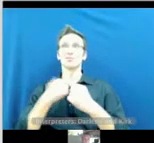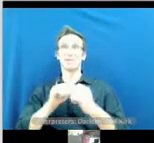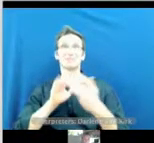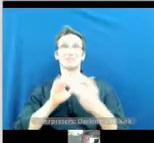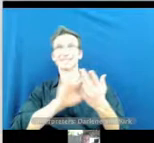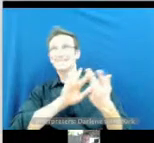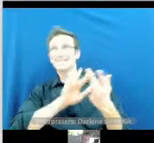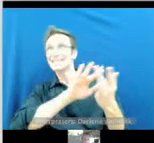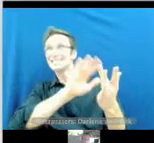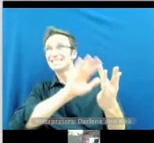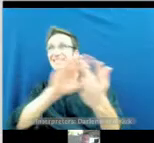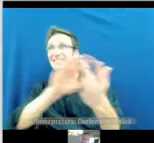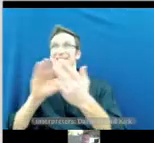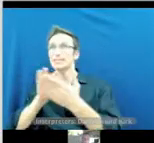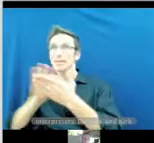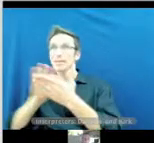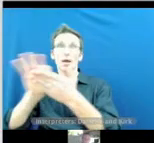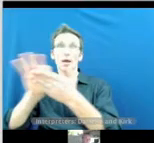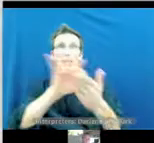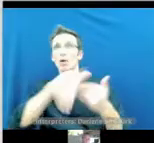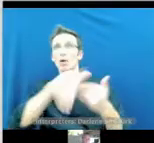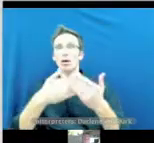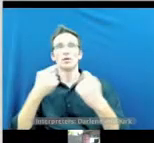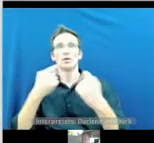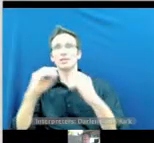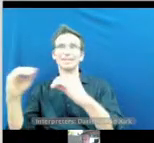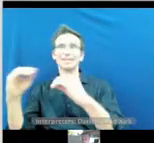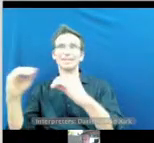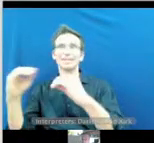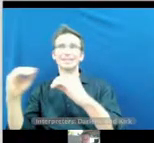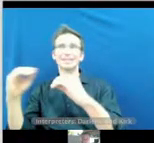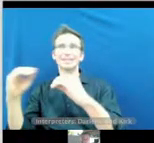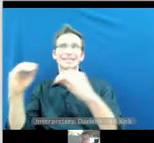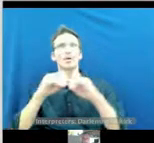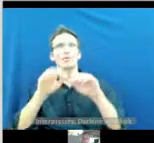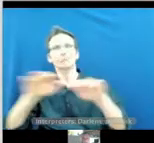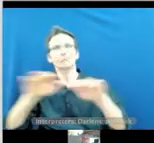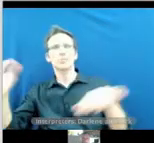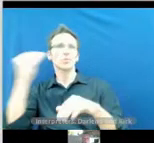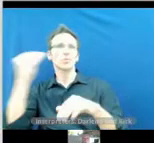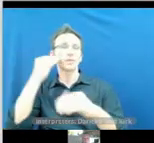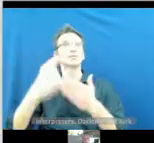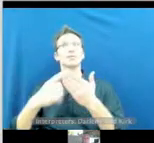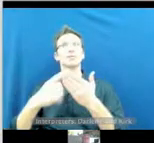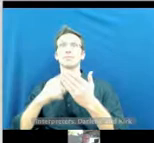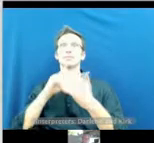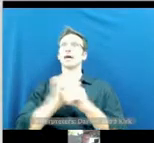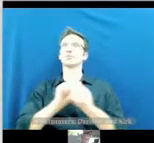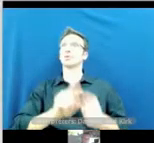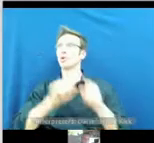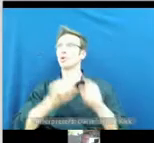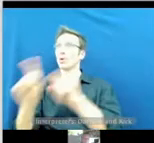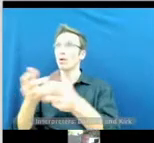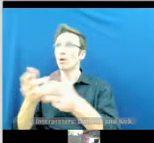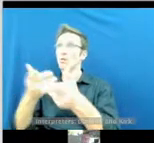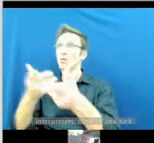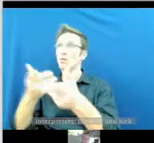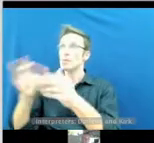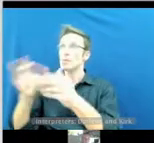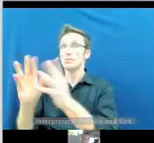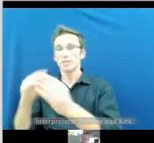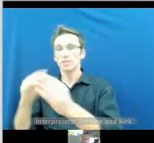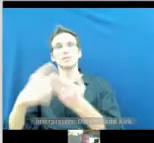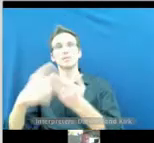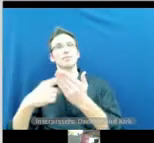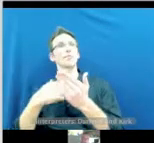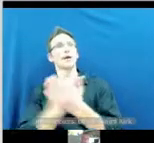of awareness, both in person, via the web, etc. And so we're always thrilled when professionals contact us